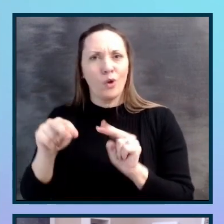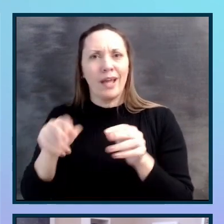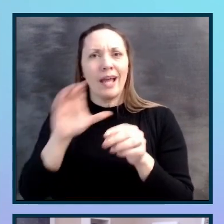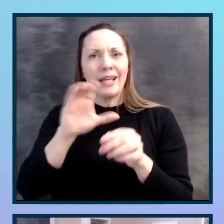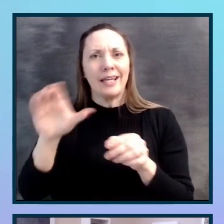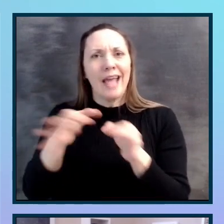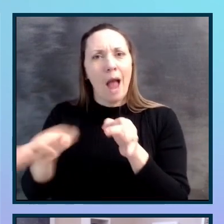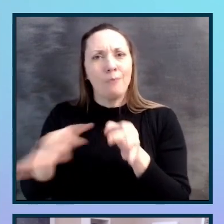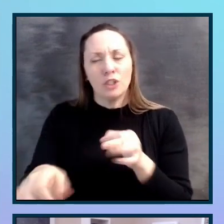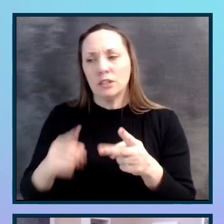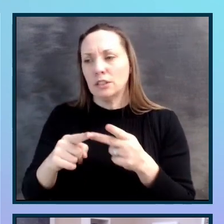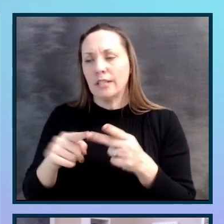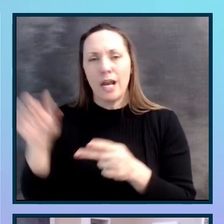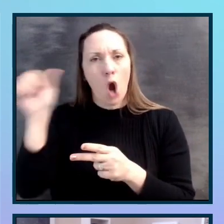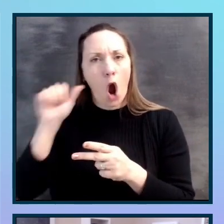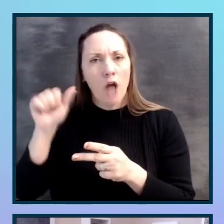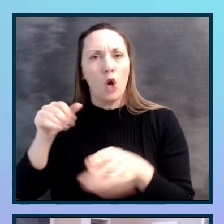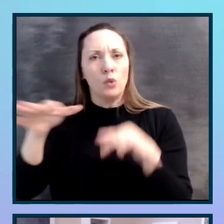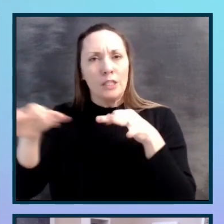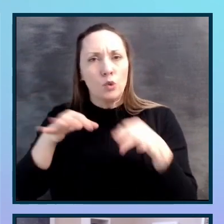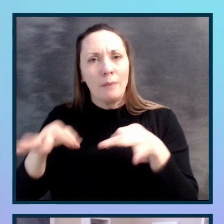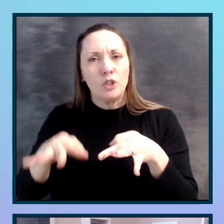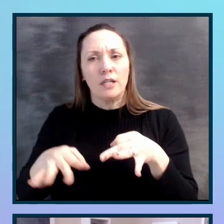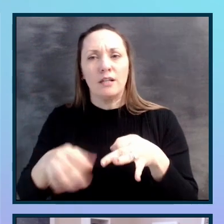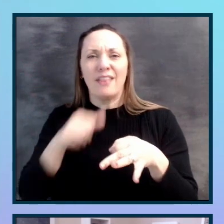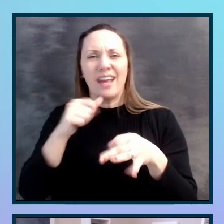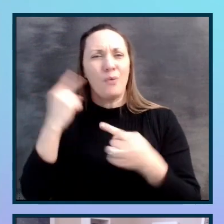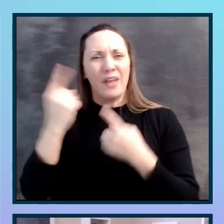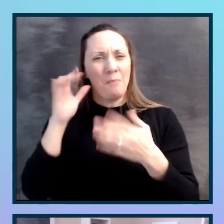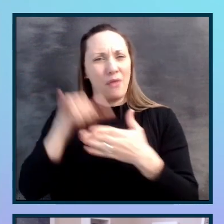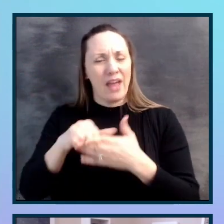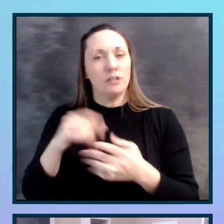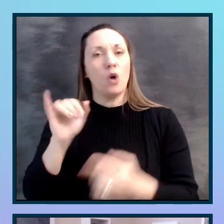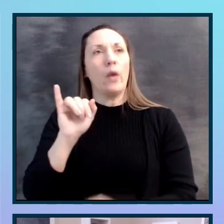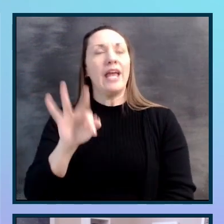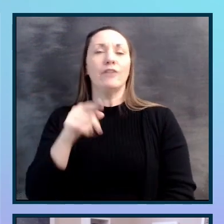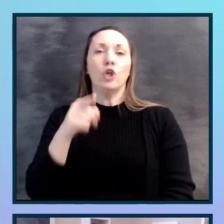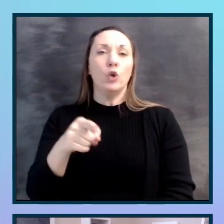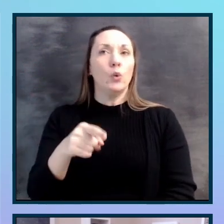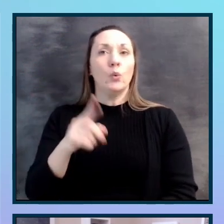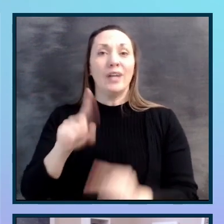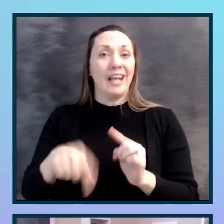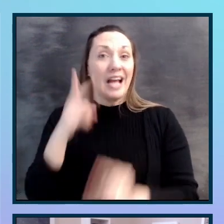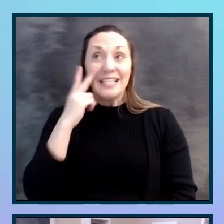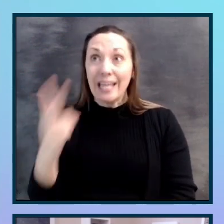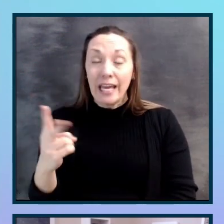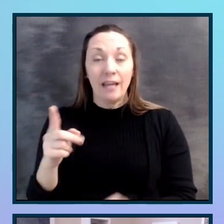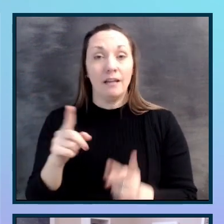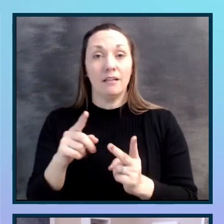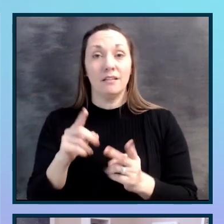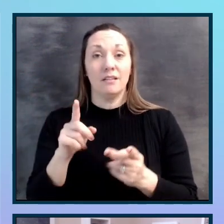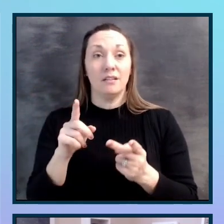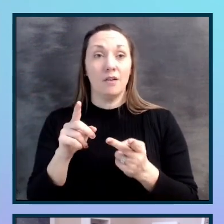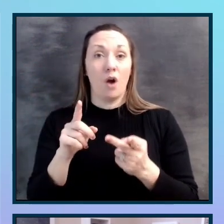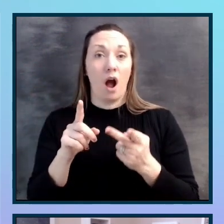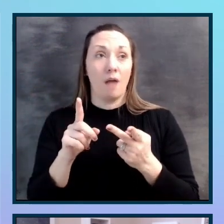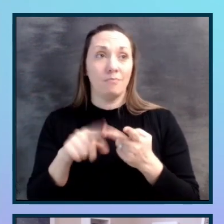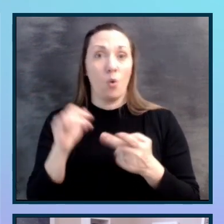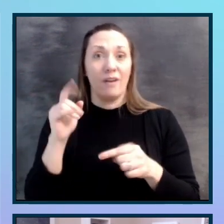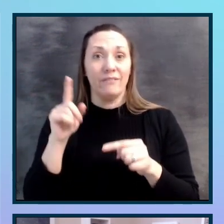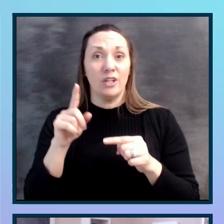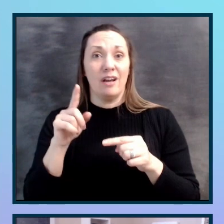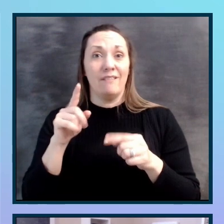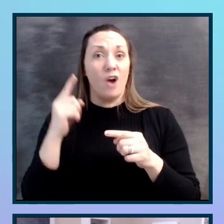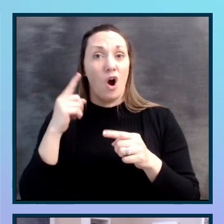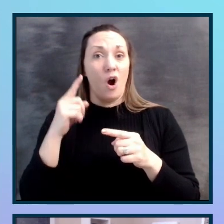and audio description and take those into account. So if you are someone who cannot see or has difficulty hearing, a lot